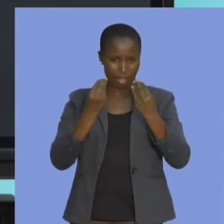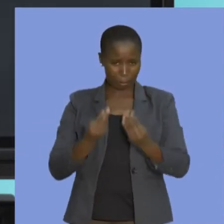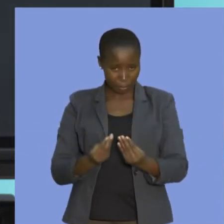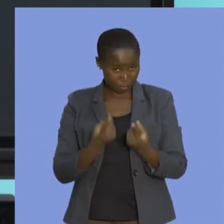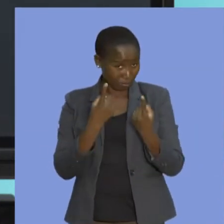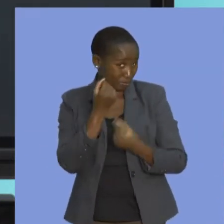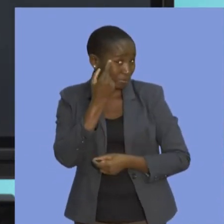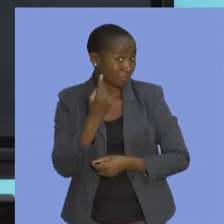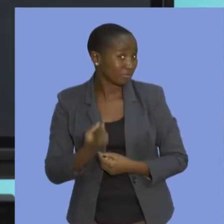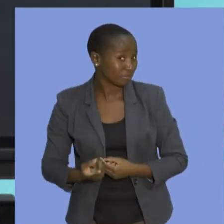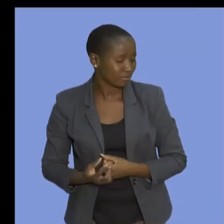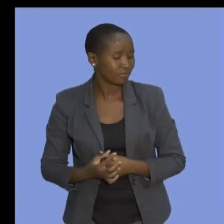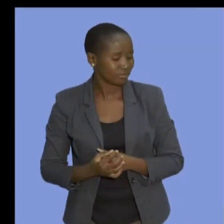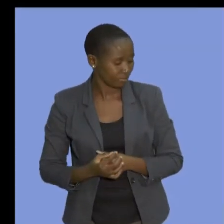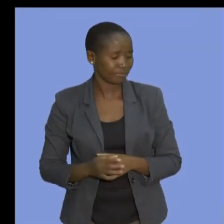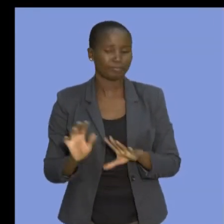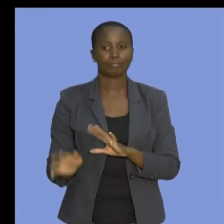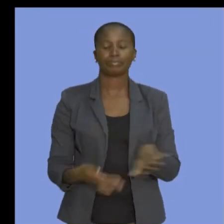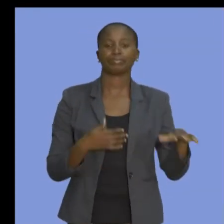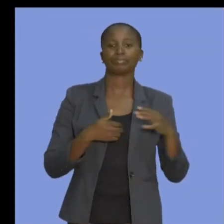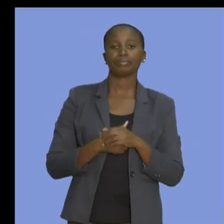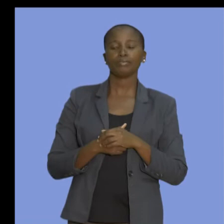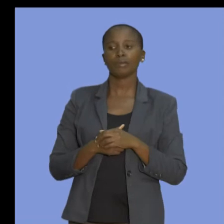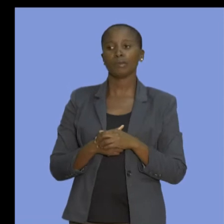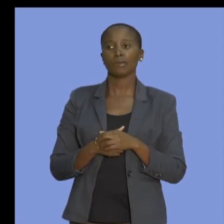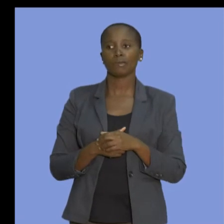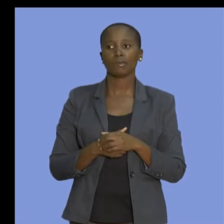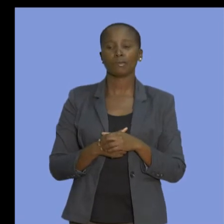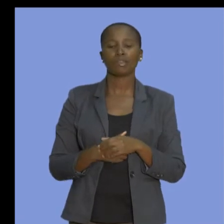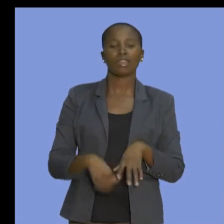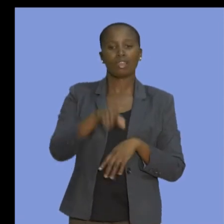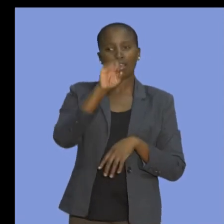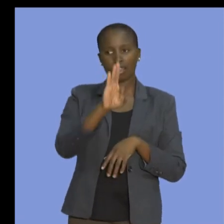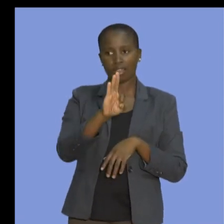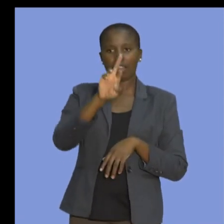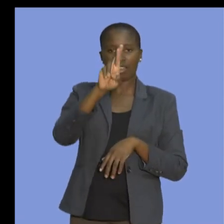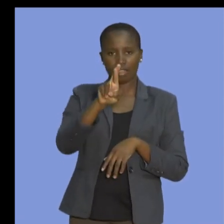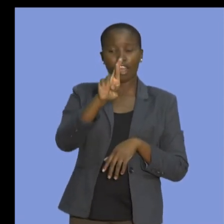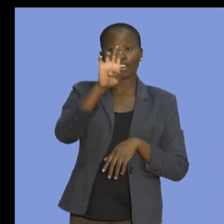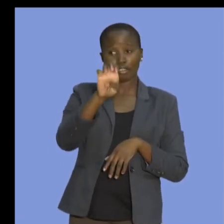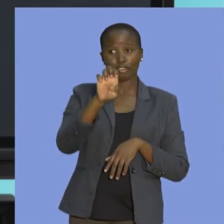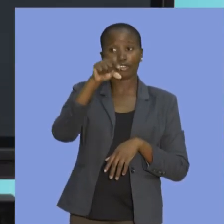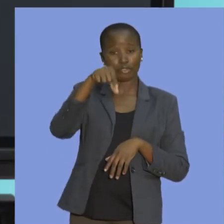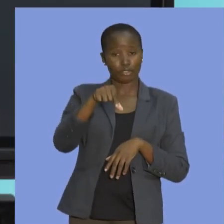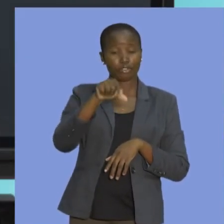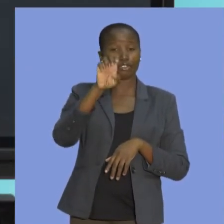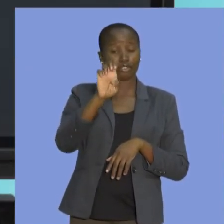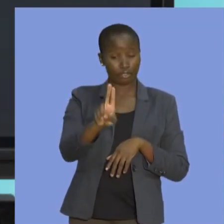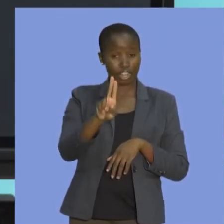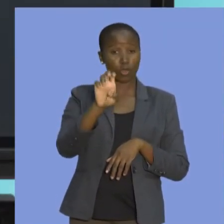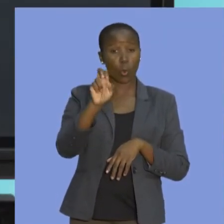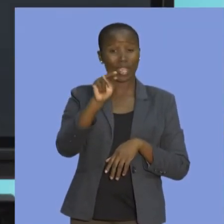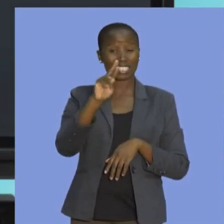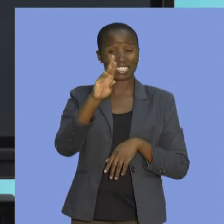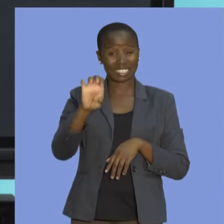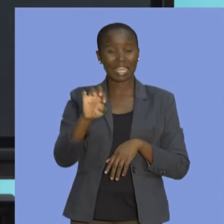Okay. Then frequencies. Frequency is the total